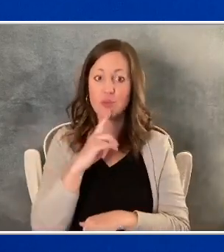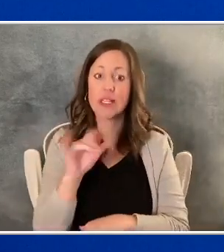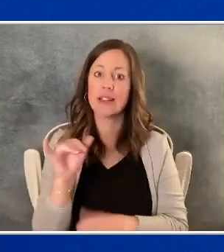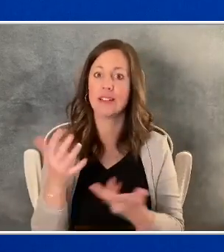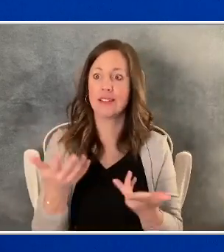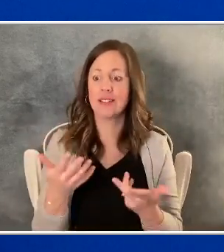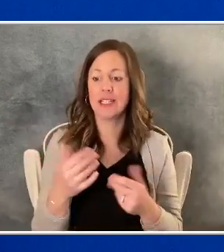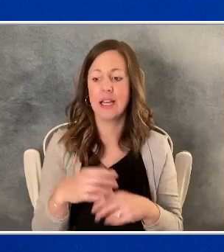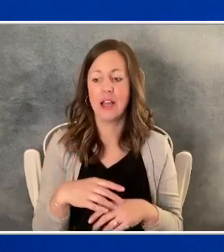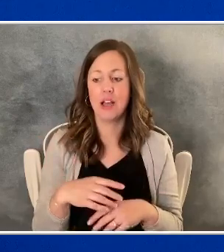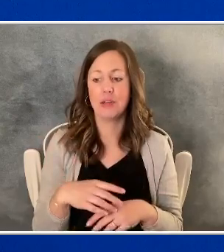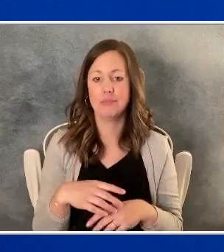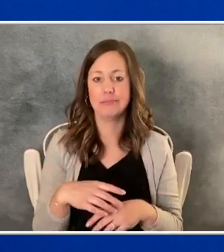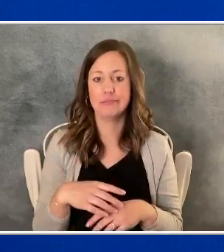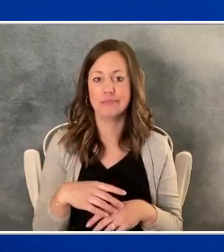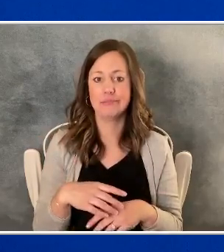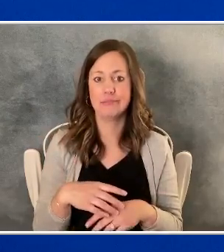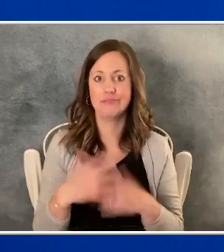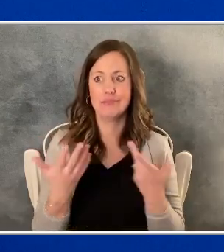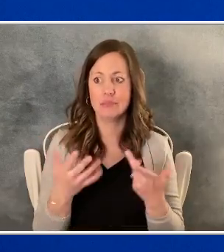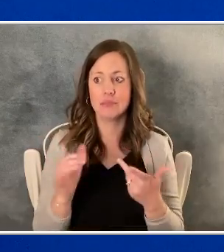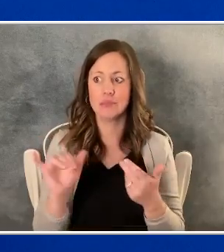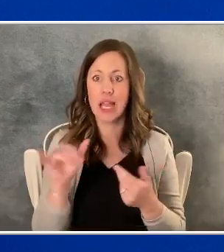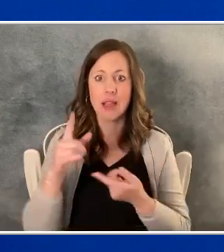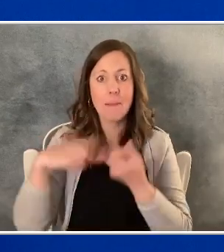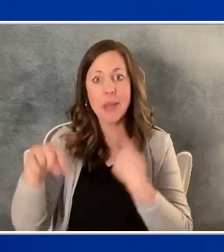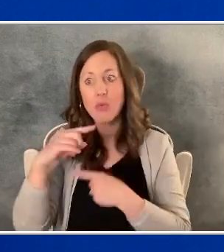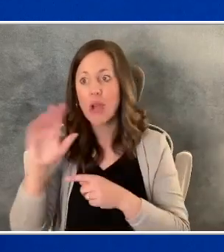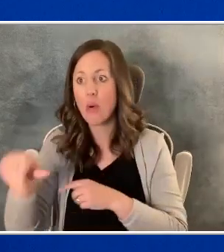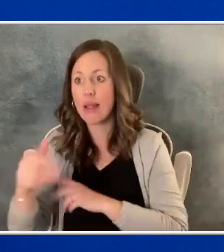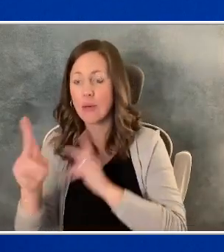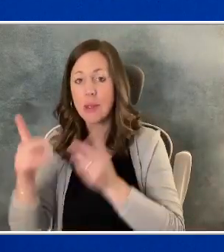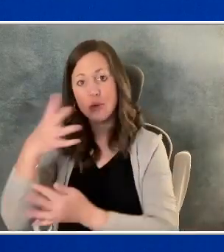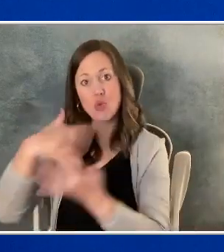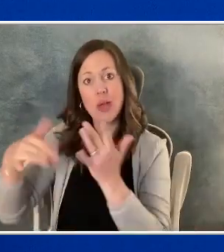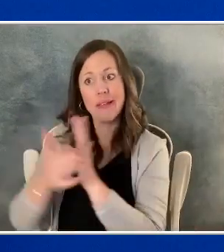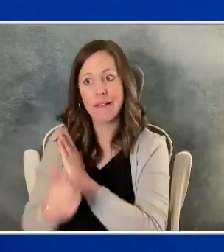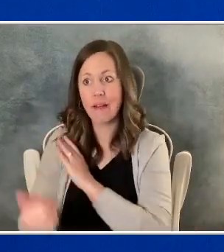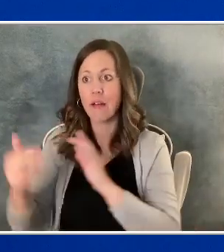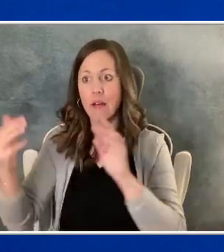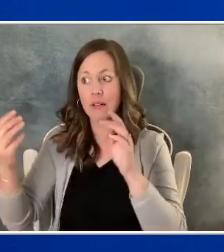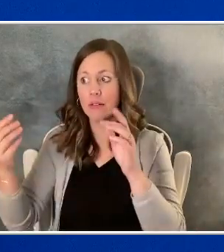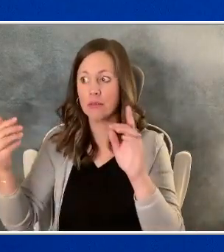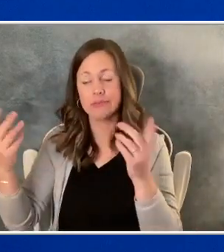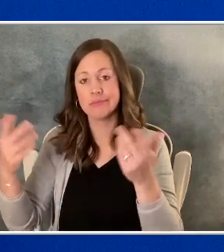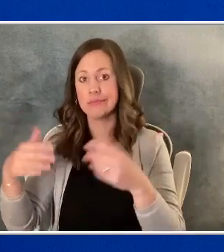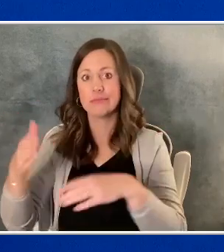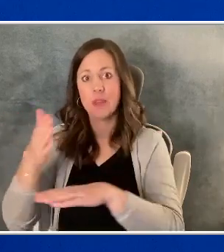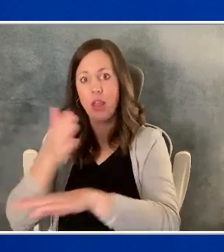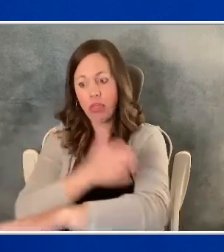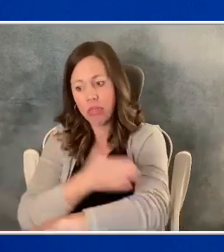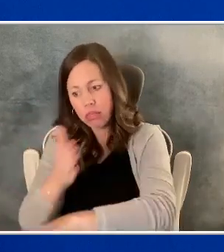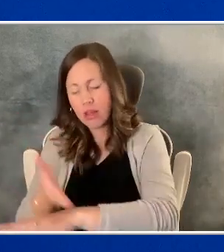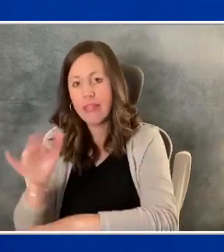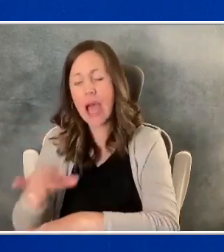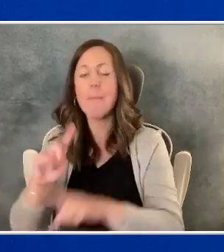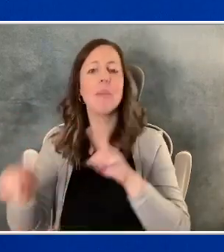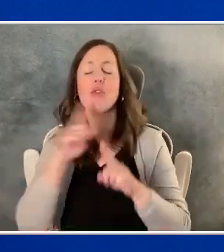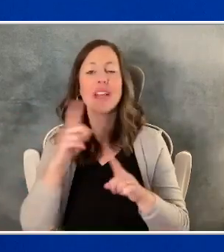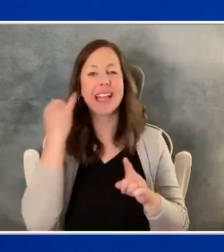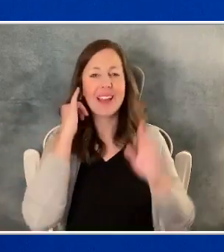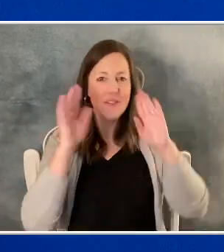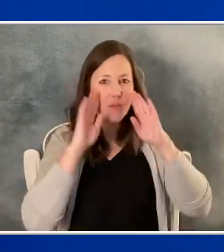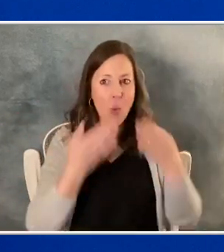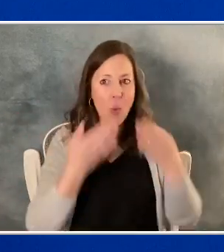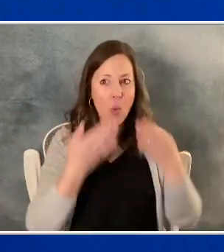of being around other people and things of that nature. But if we are looking at just the disease state itself, they did see that